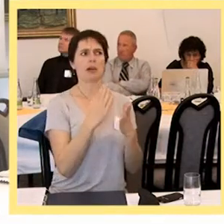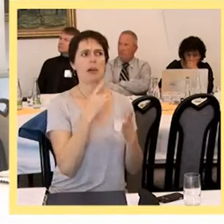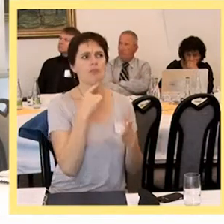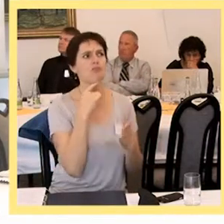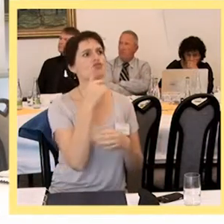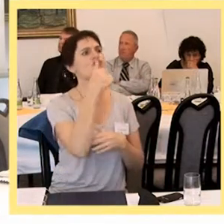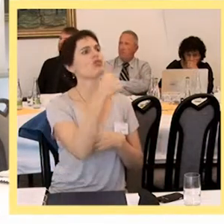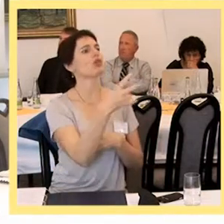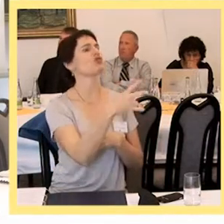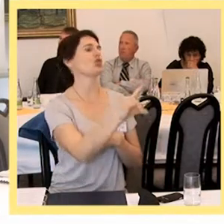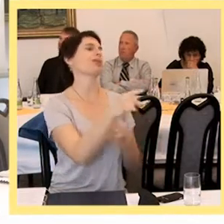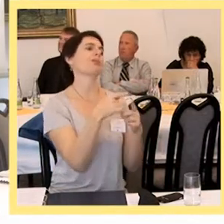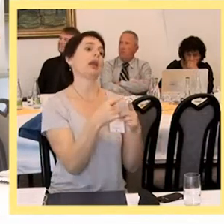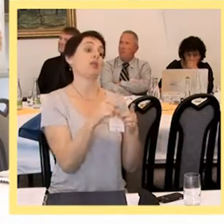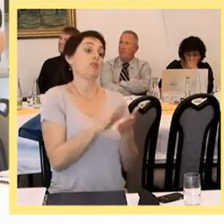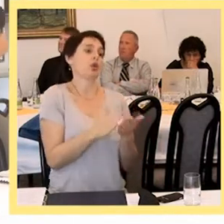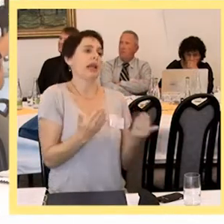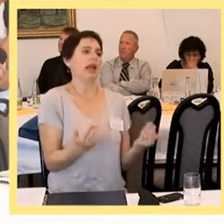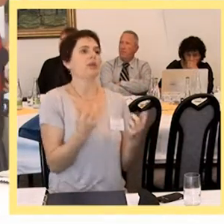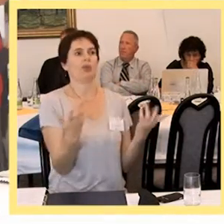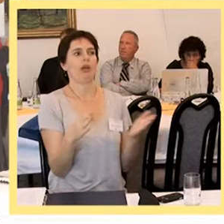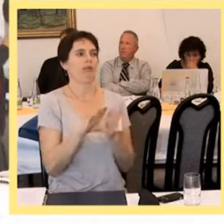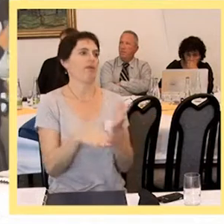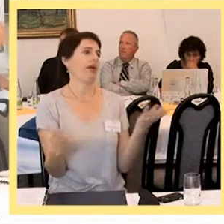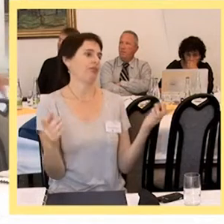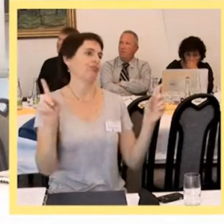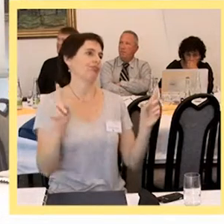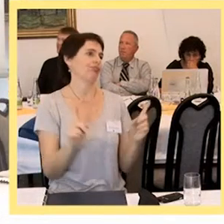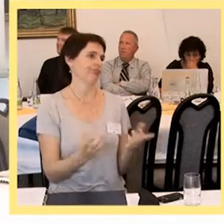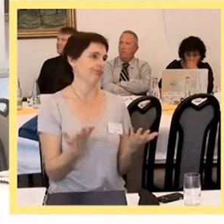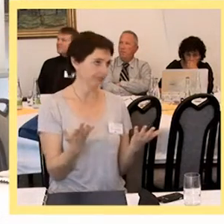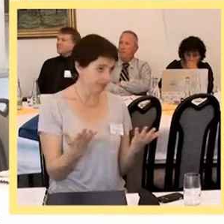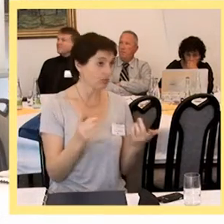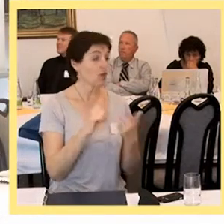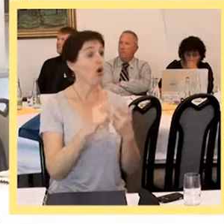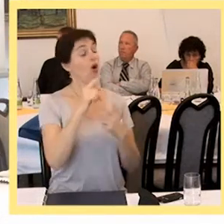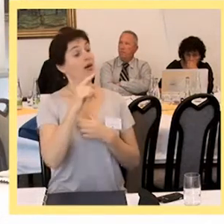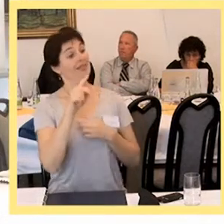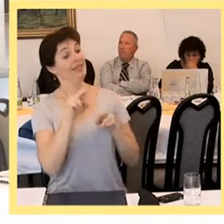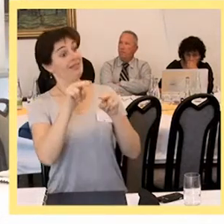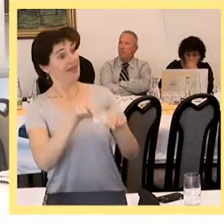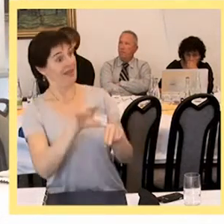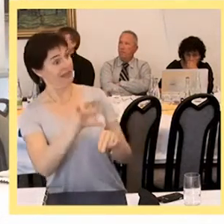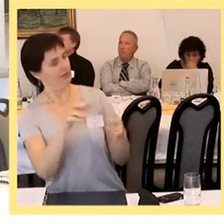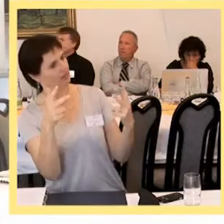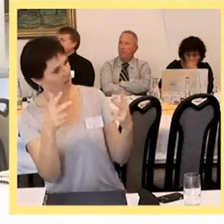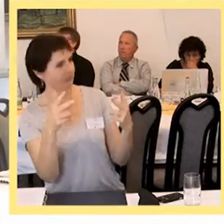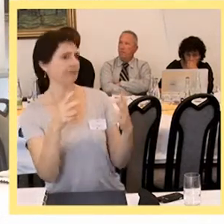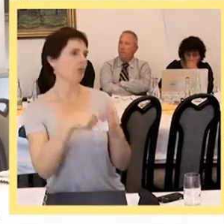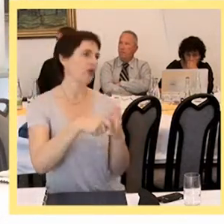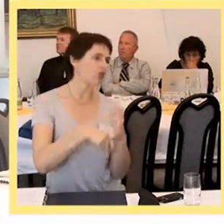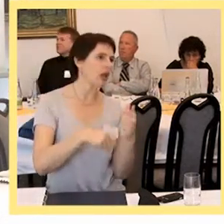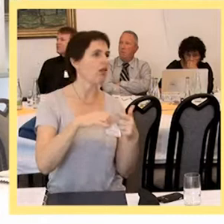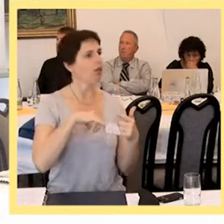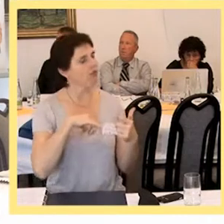had some no-shows during the day. There were 188 participants, i.e. members of the emergency services